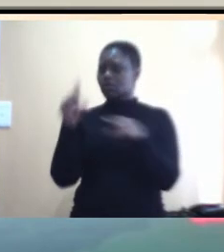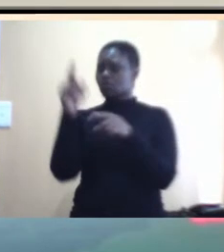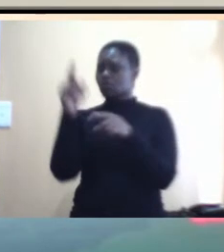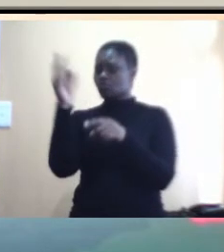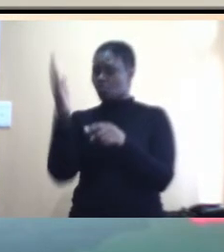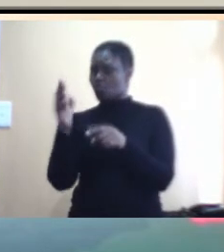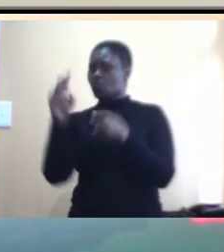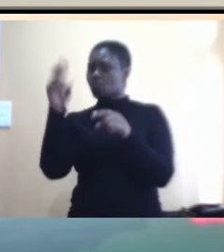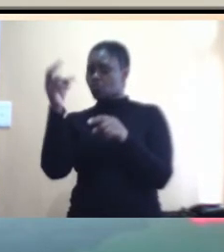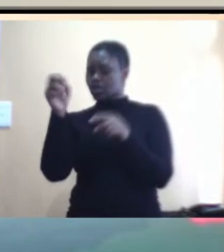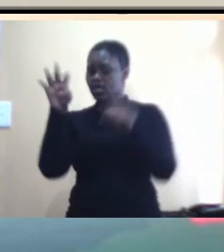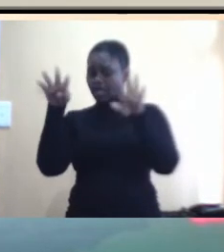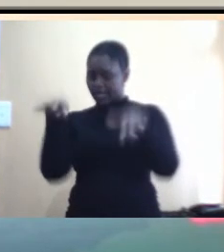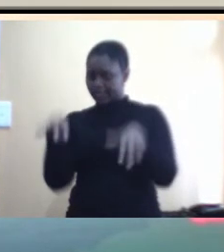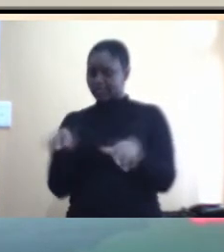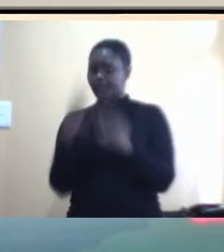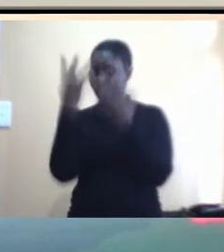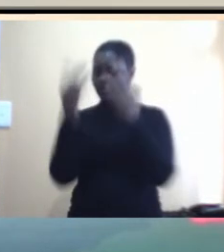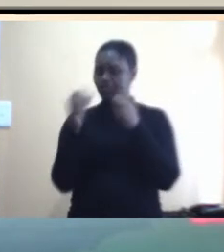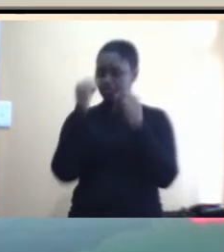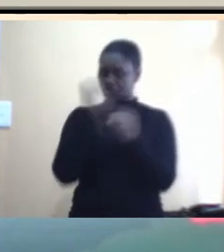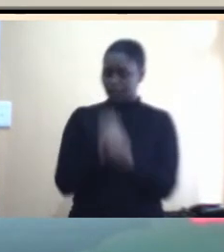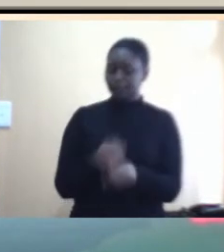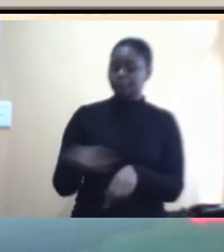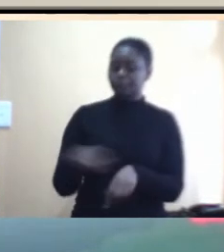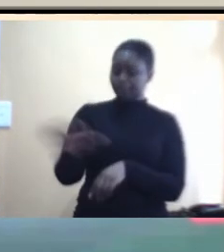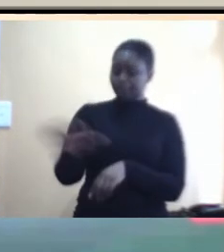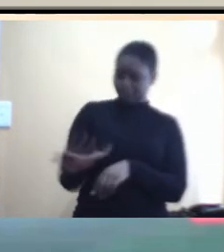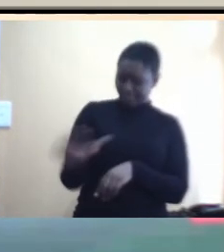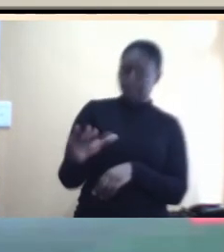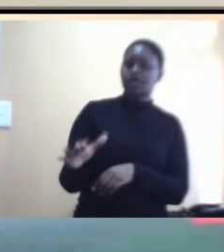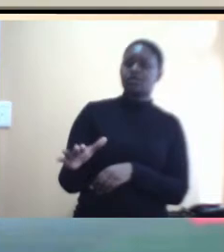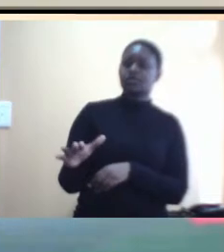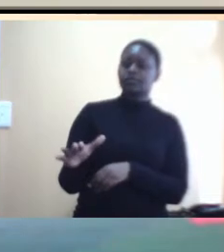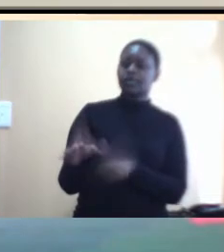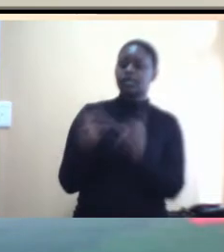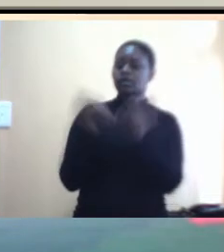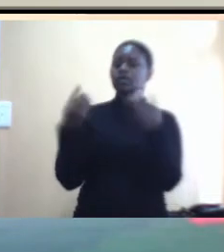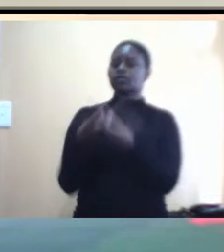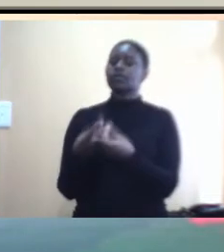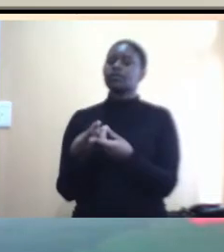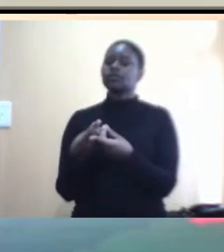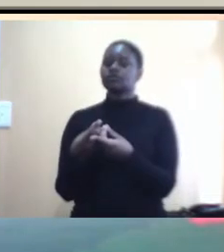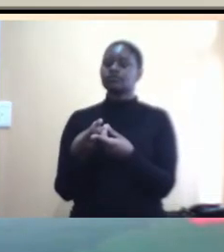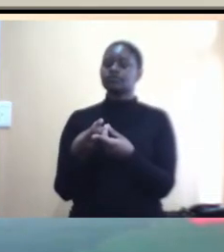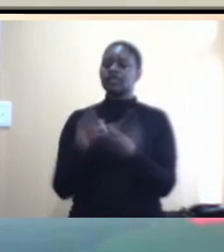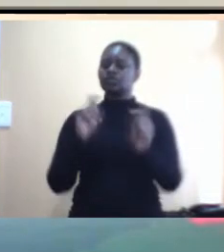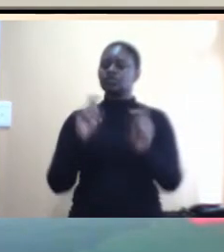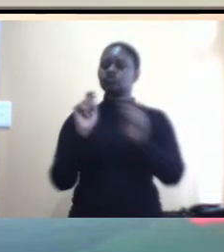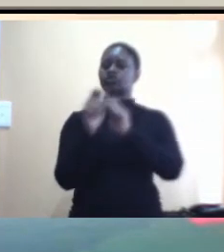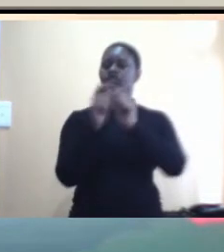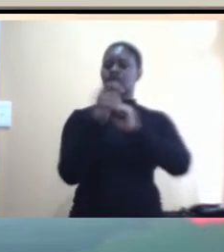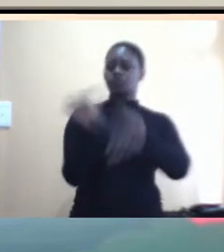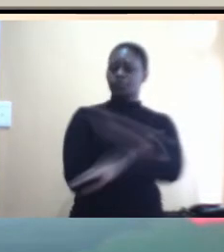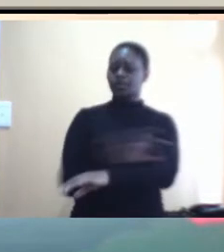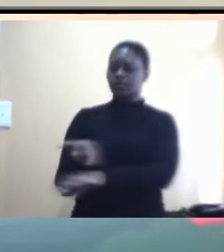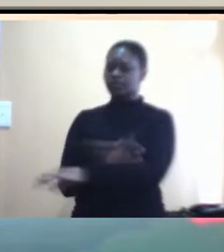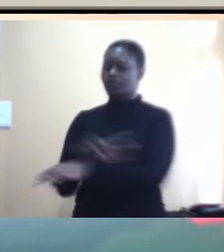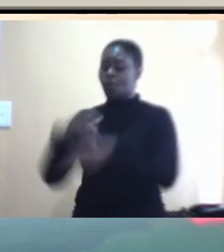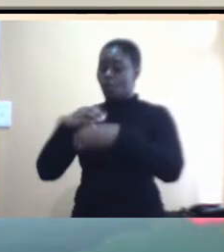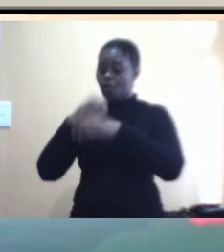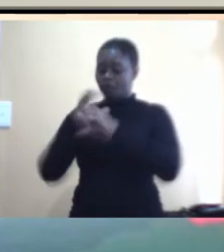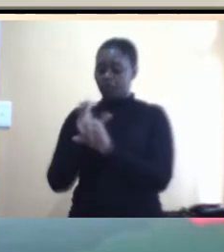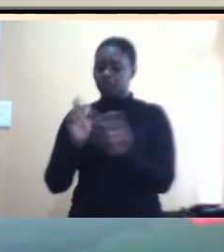2018-2019 financial year. This is but one area in the department's turnaround plan that focuses